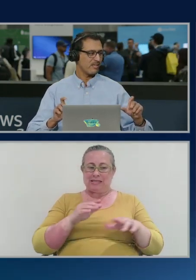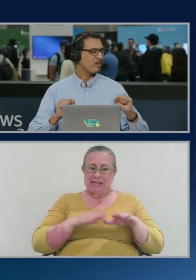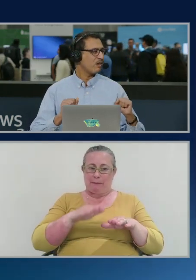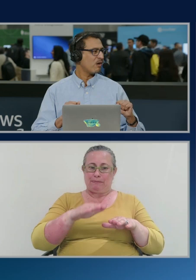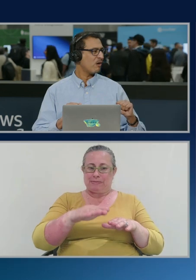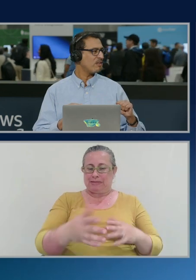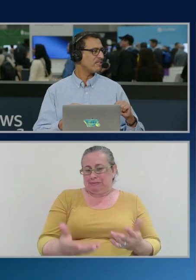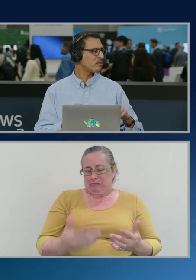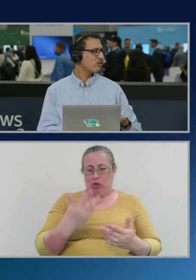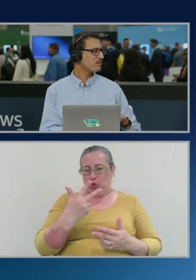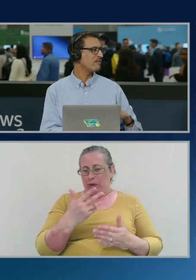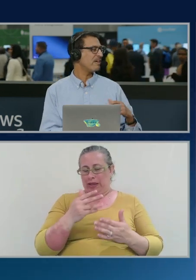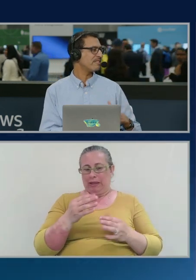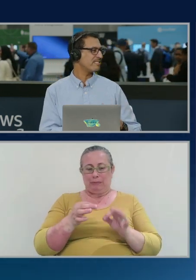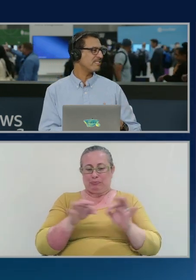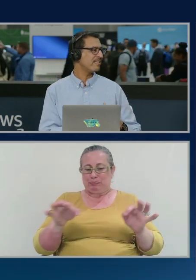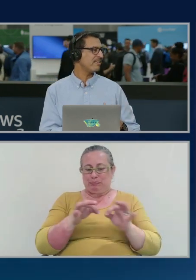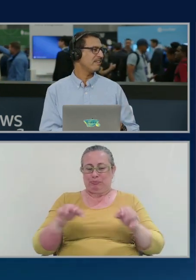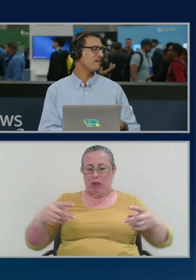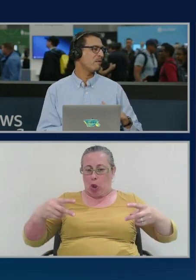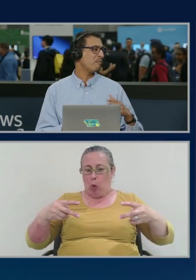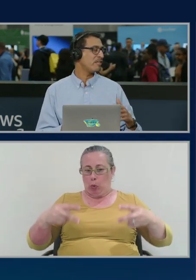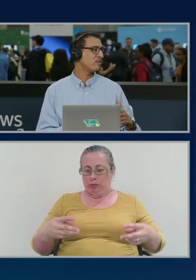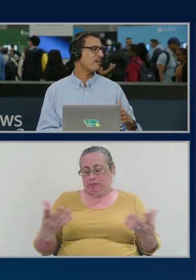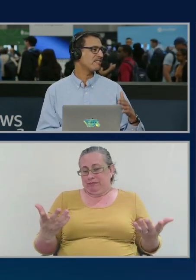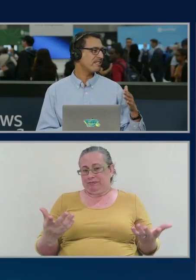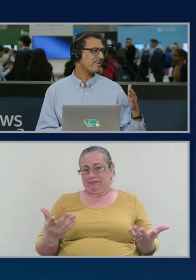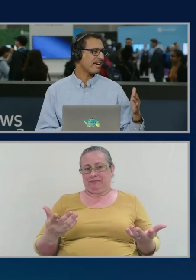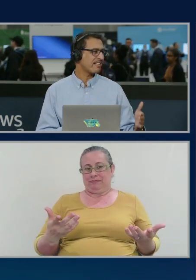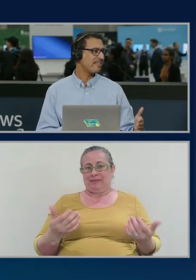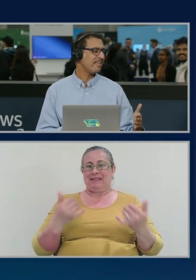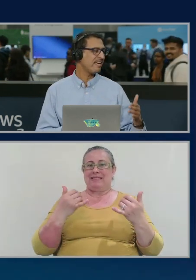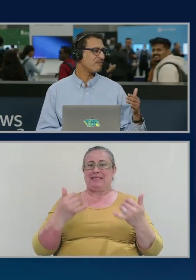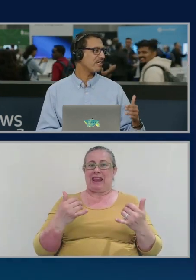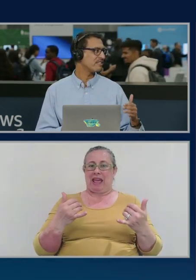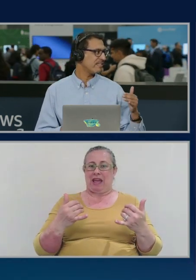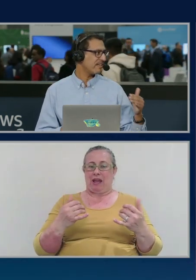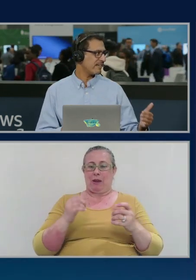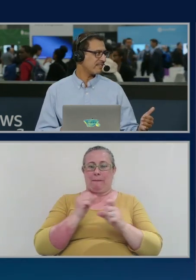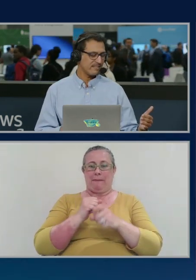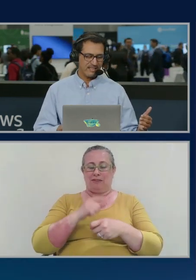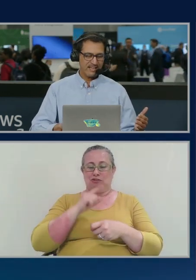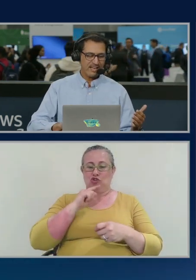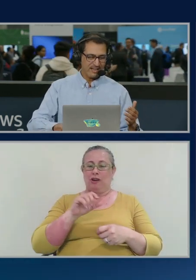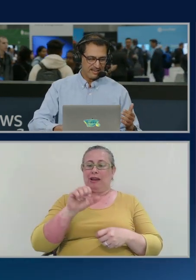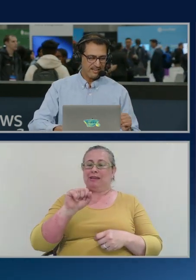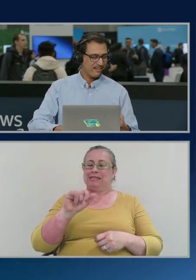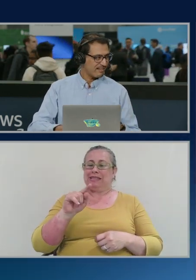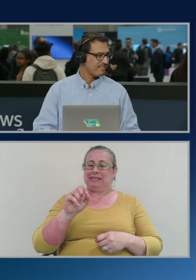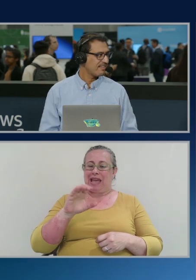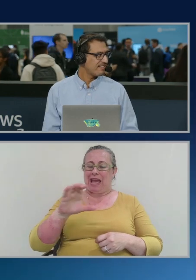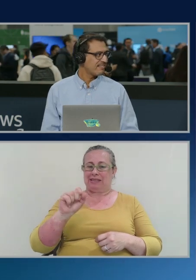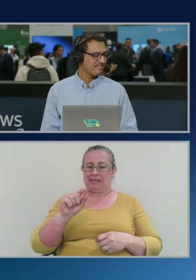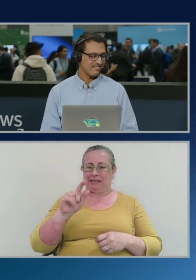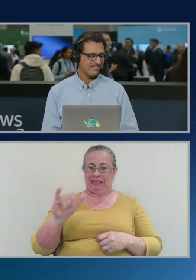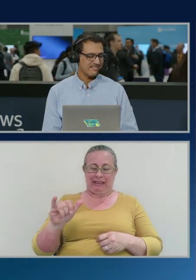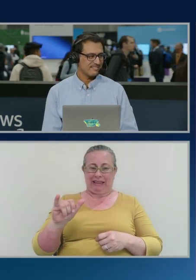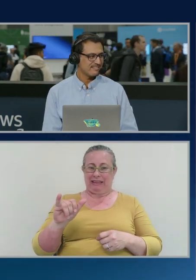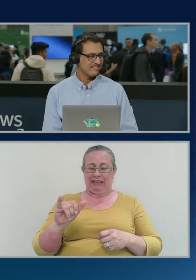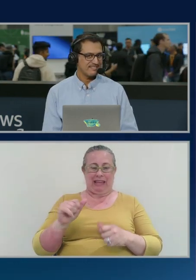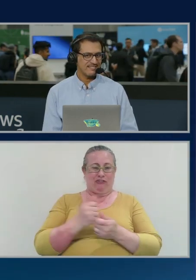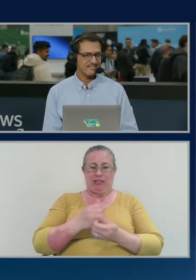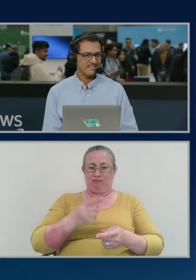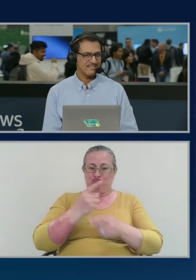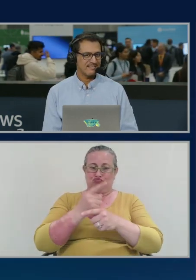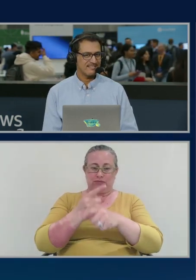code. All these codes we have essentially made sure are syntactically and functionally correct. Oh, wait, hold on. OK, it just connected.